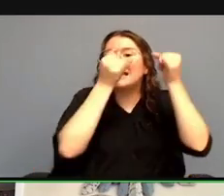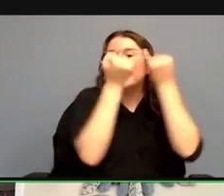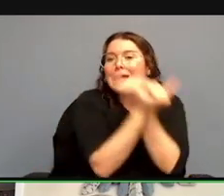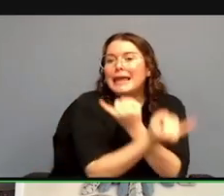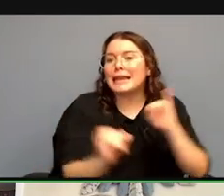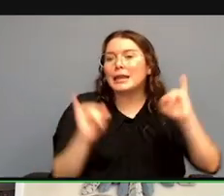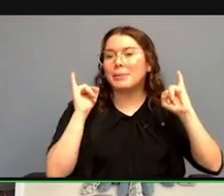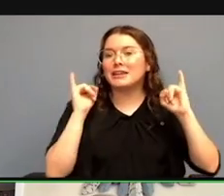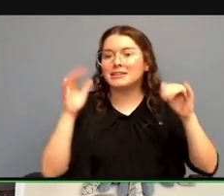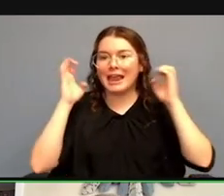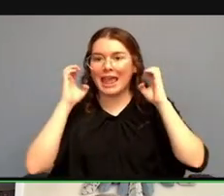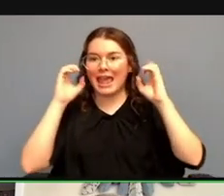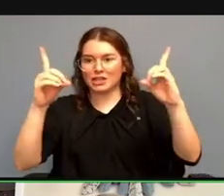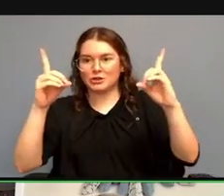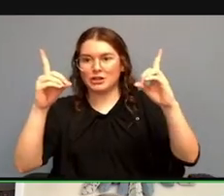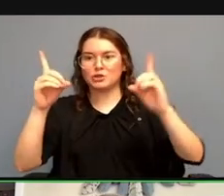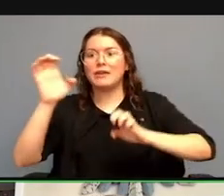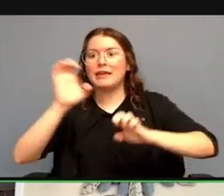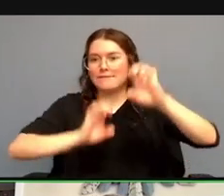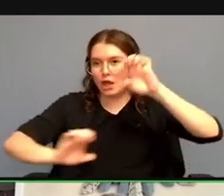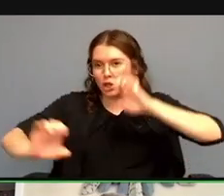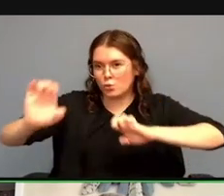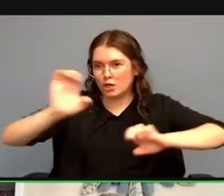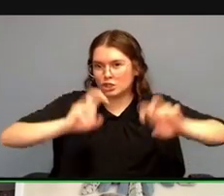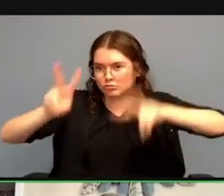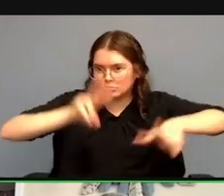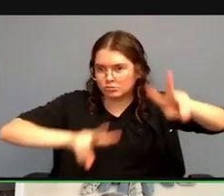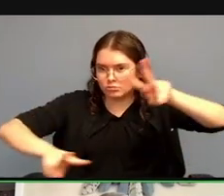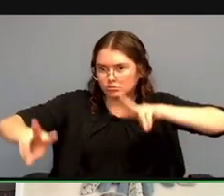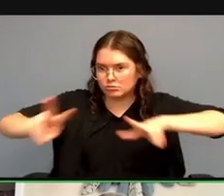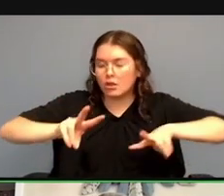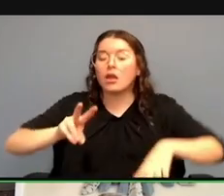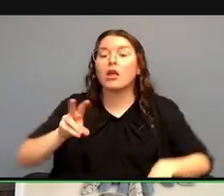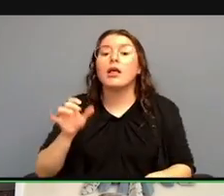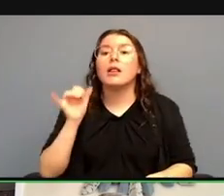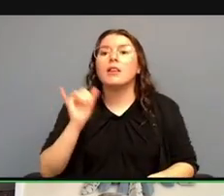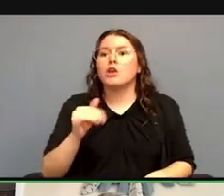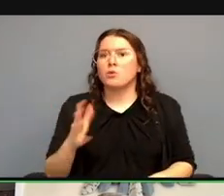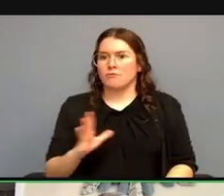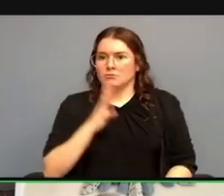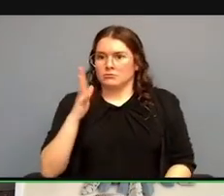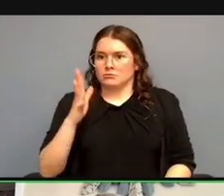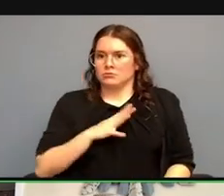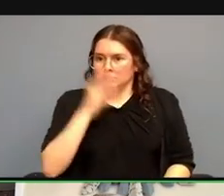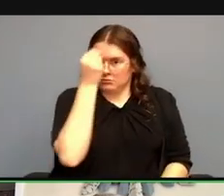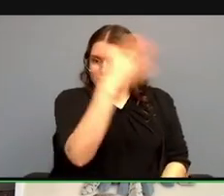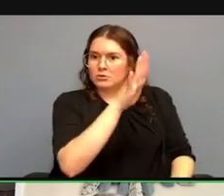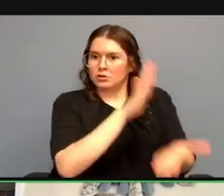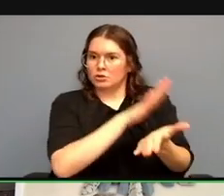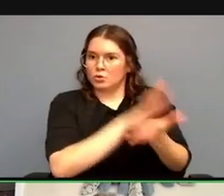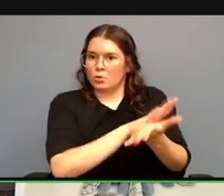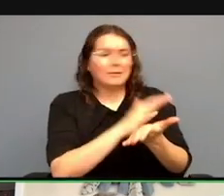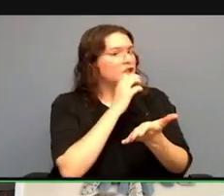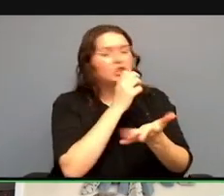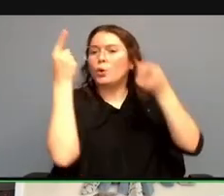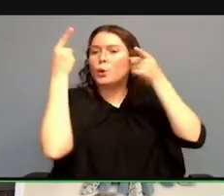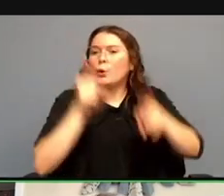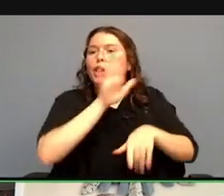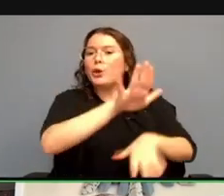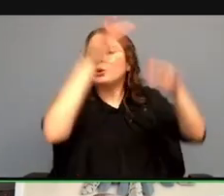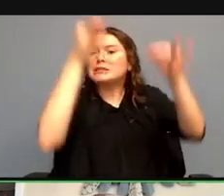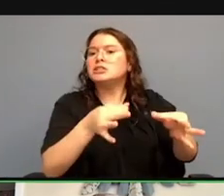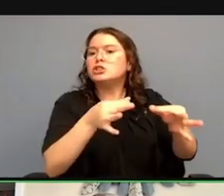independent educational evaluation. That's when you formally say to the school, I don't agree with your